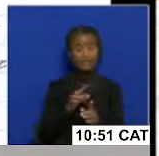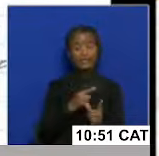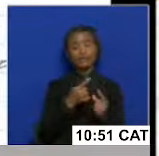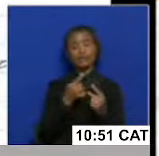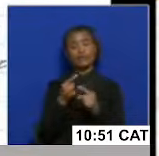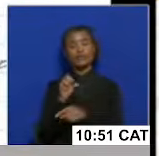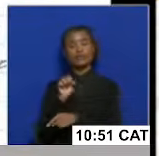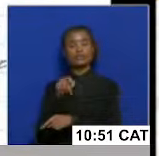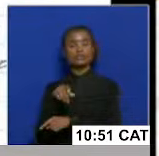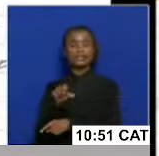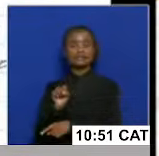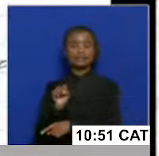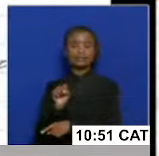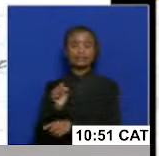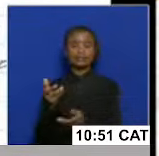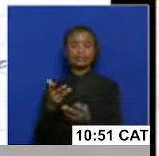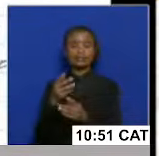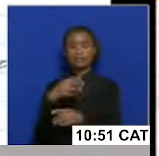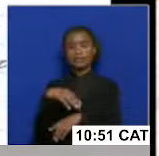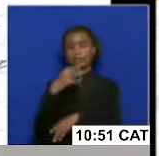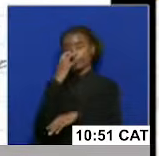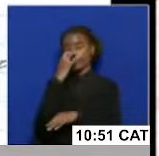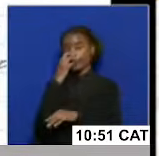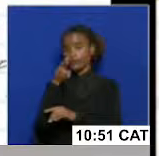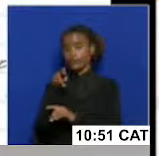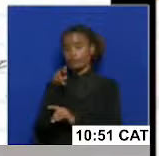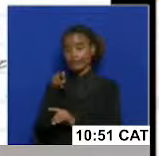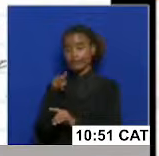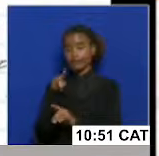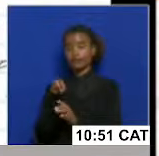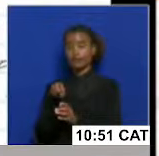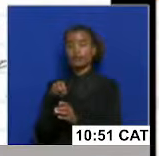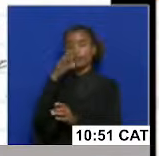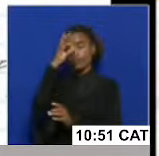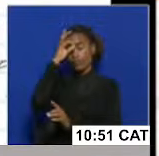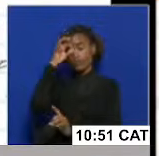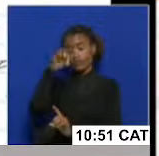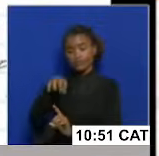see that? Yes, I do.